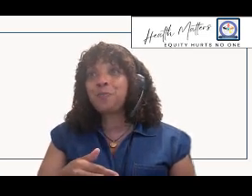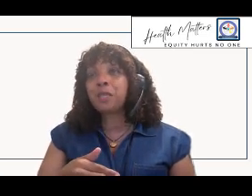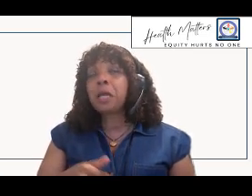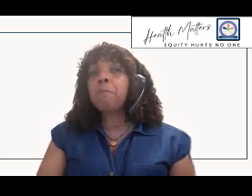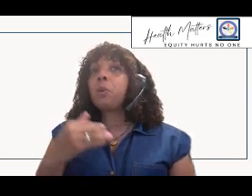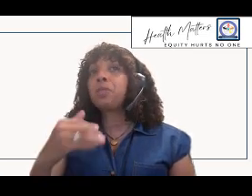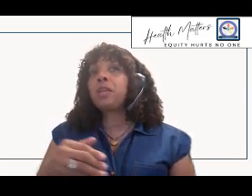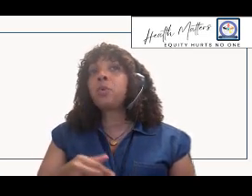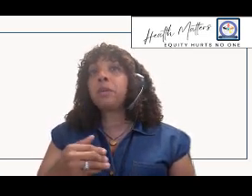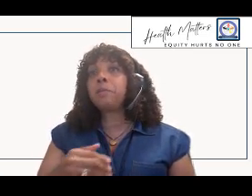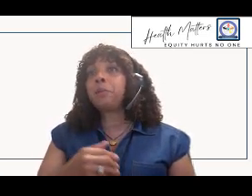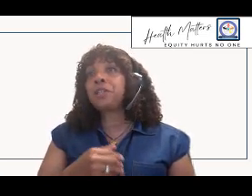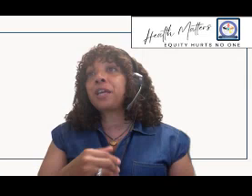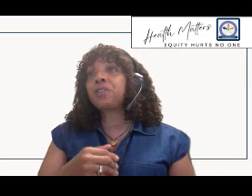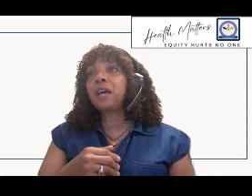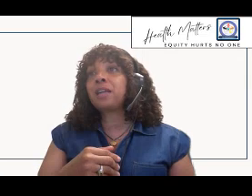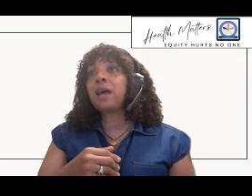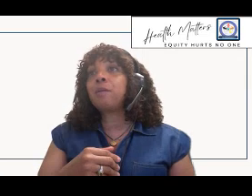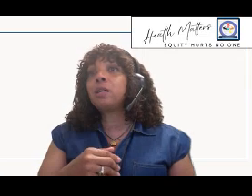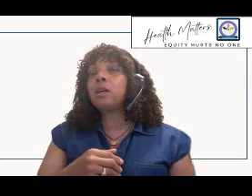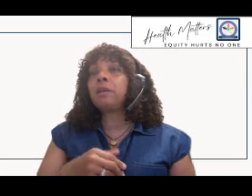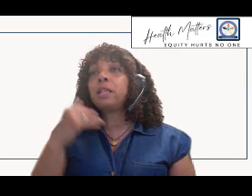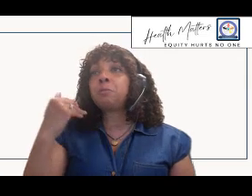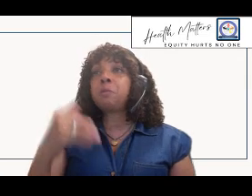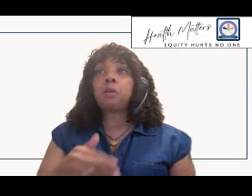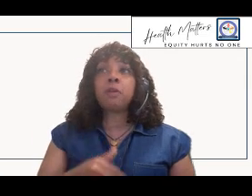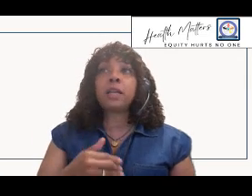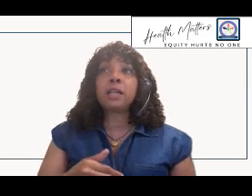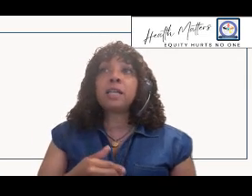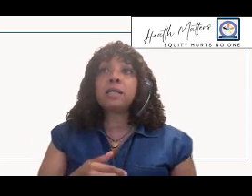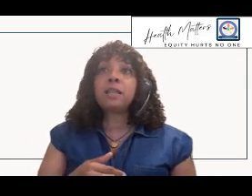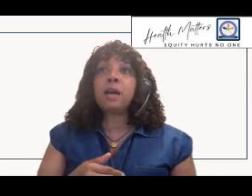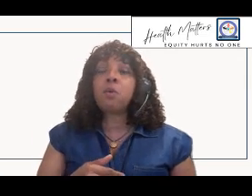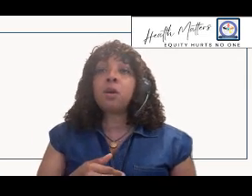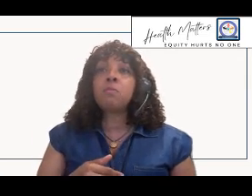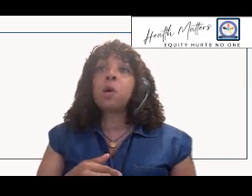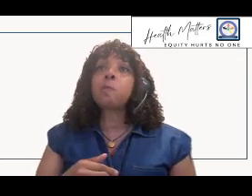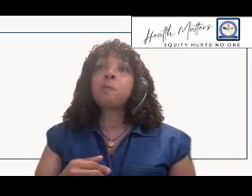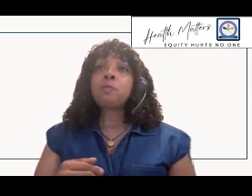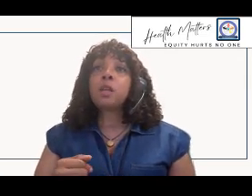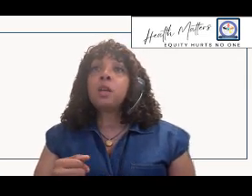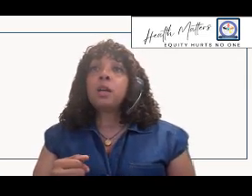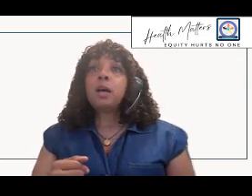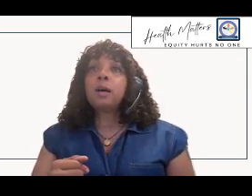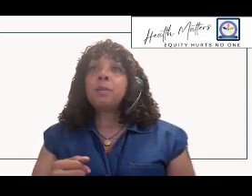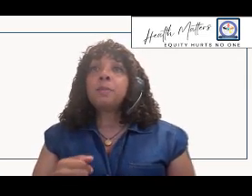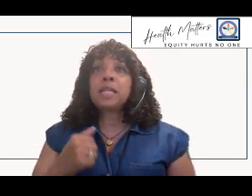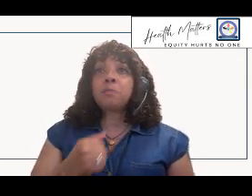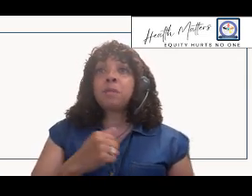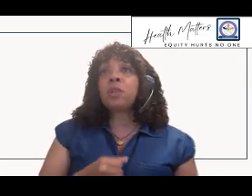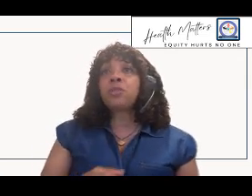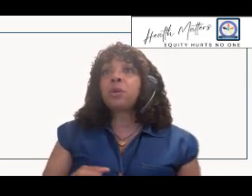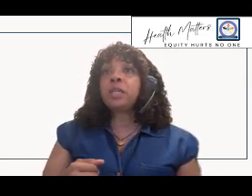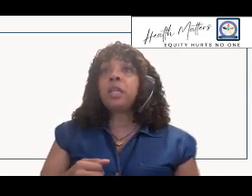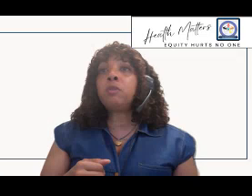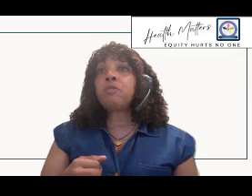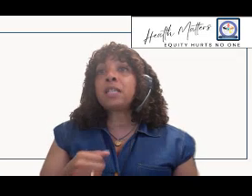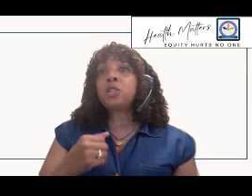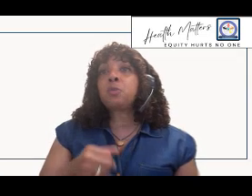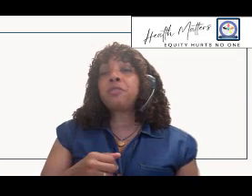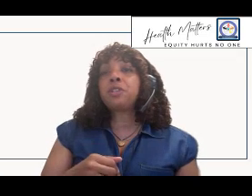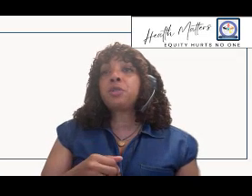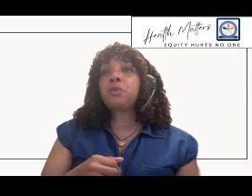exposure. But we think we'll be able to change that now because people are recognizing that more and more. SB